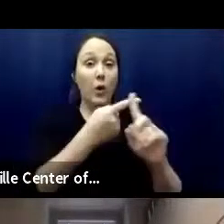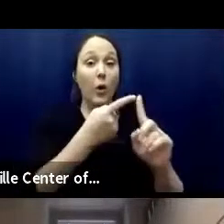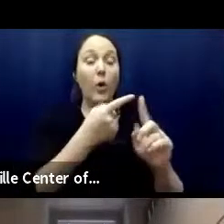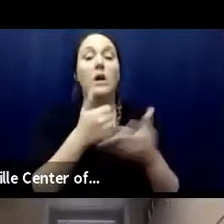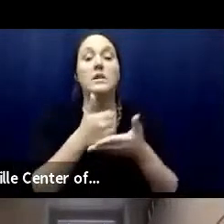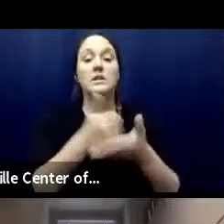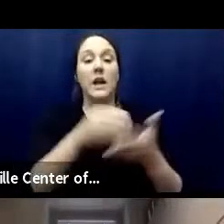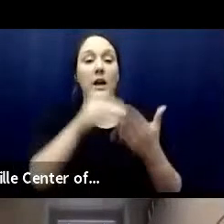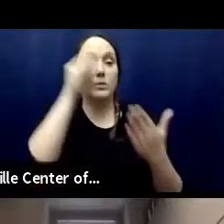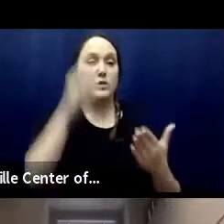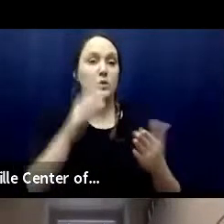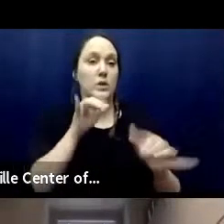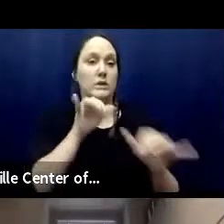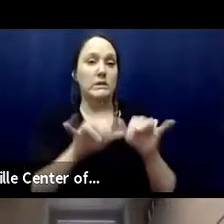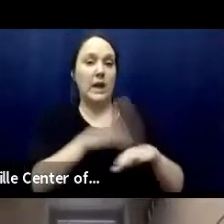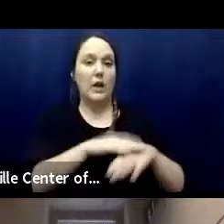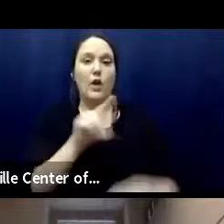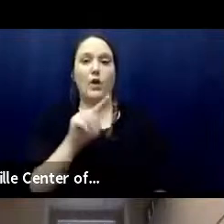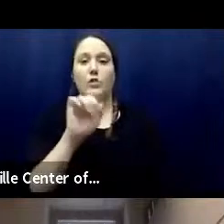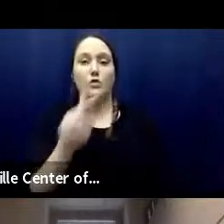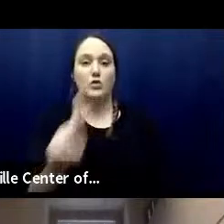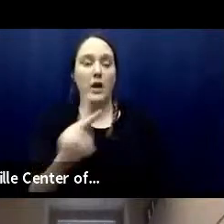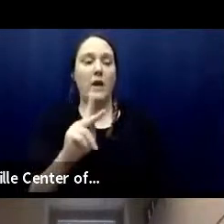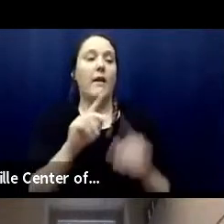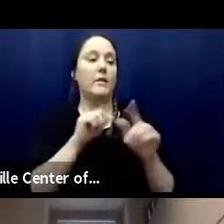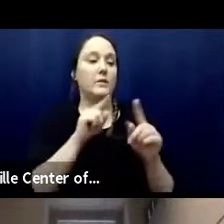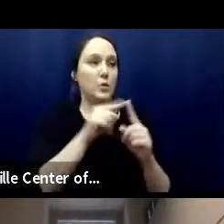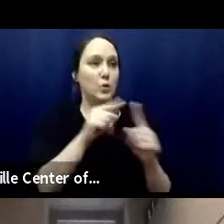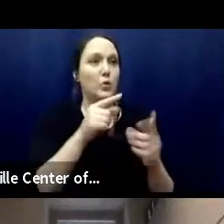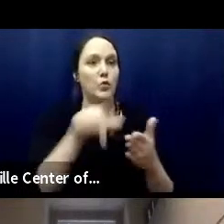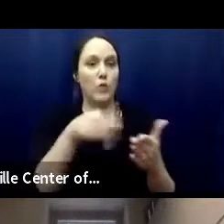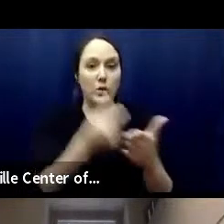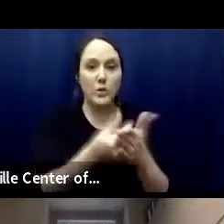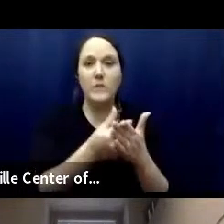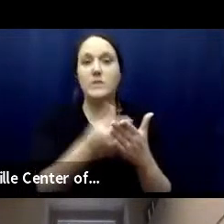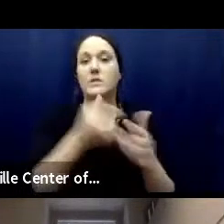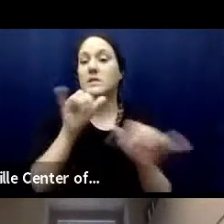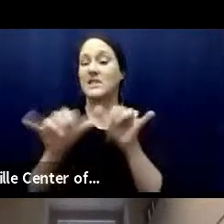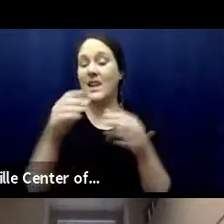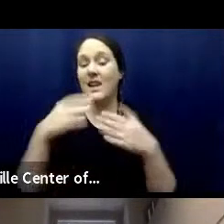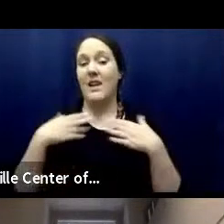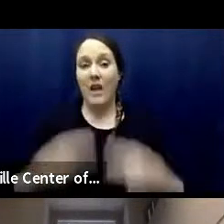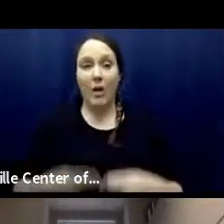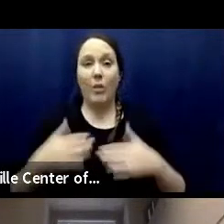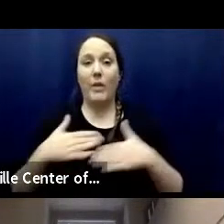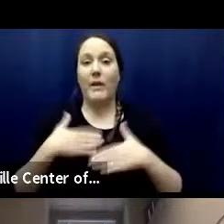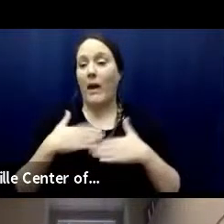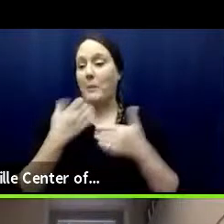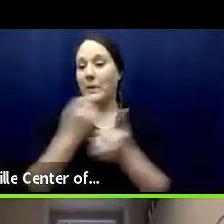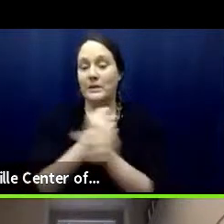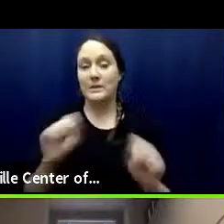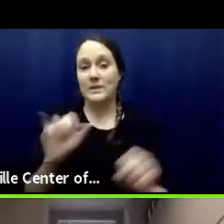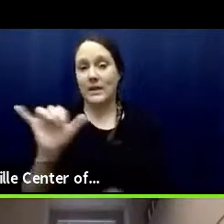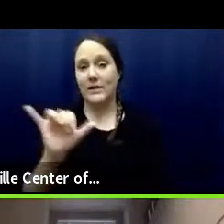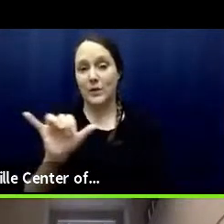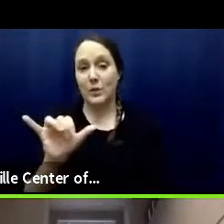track to graduation and be safe, healthy, and stay happy too. We also have a big commitment